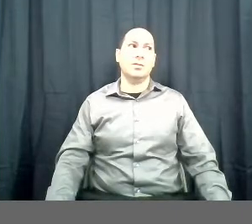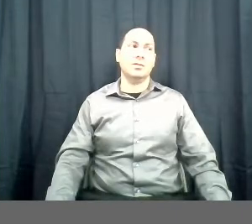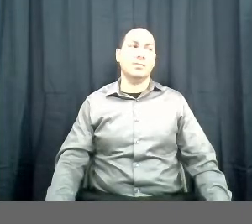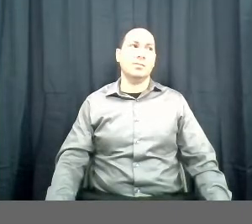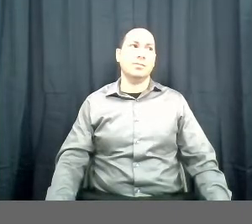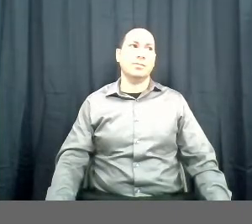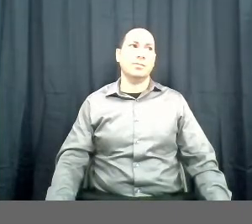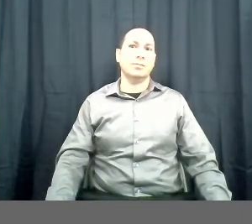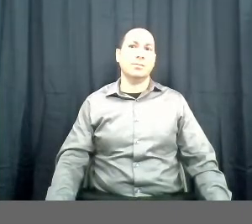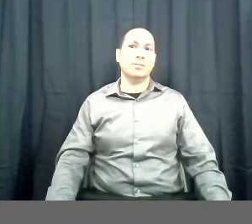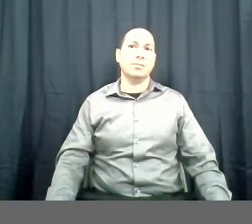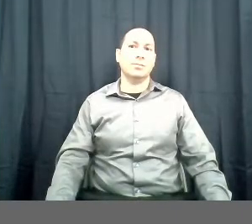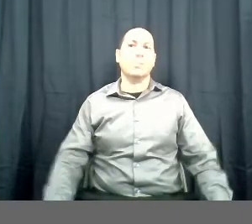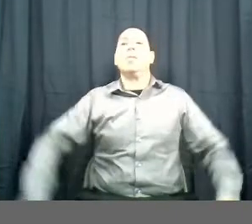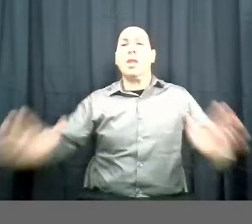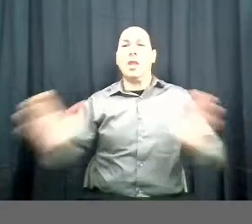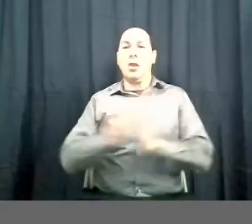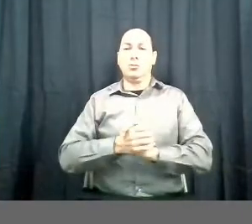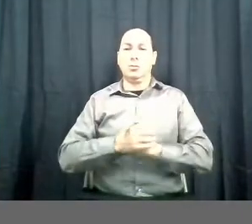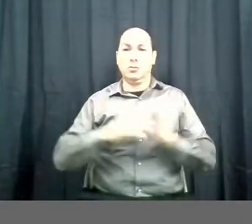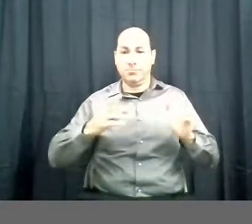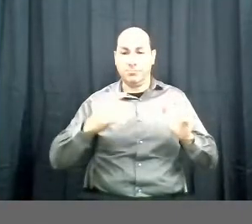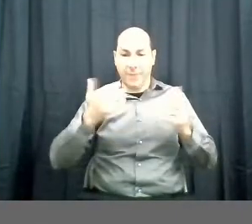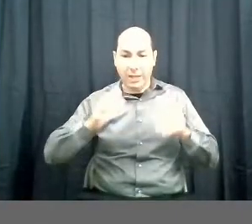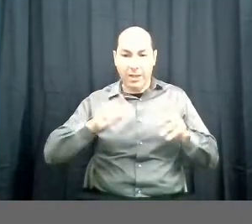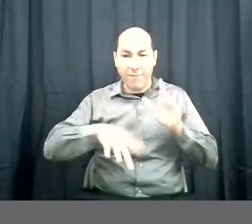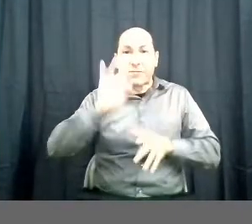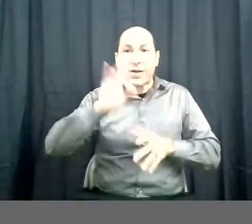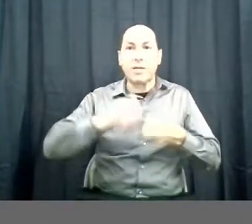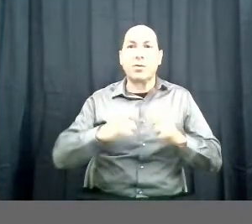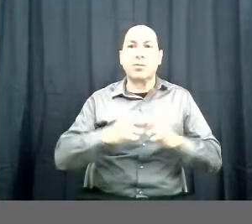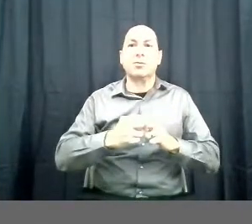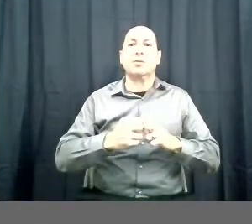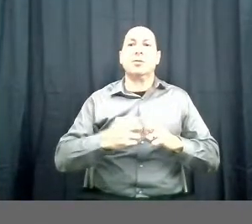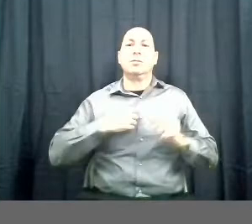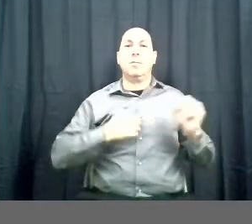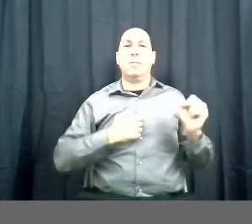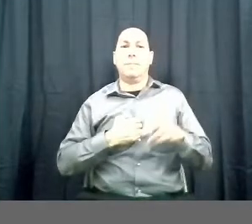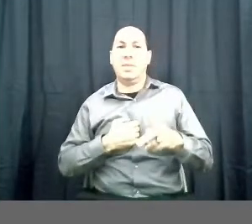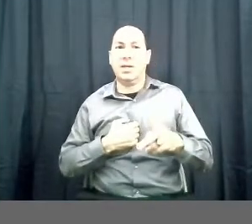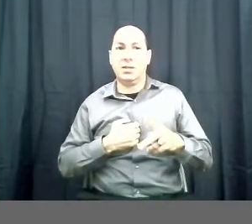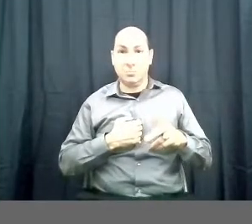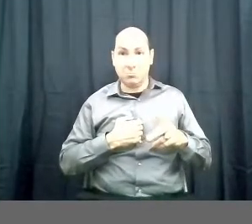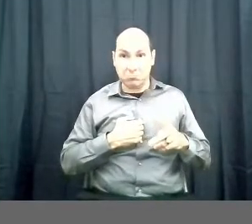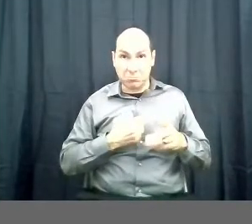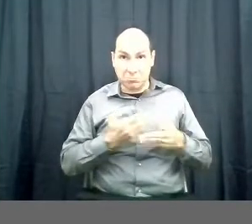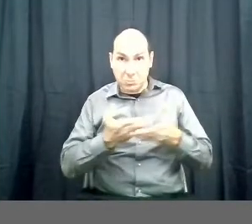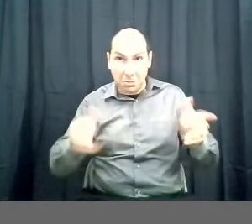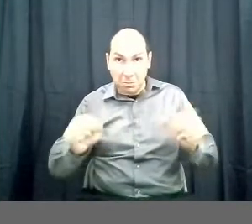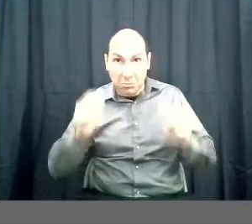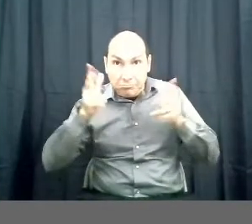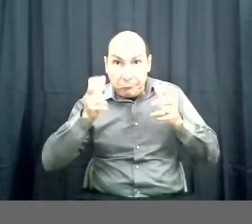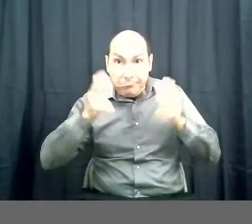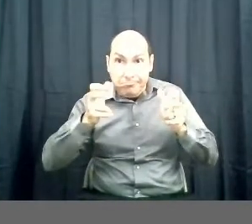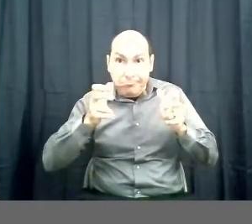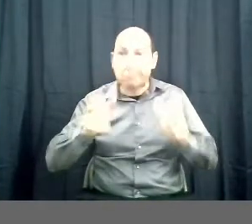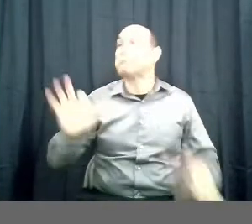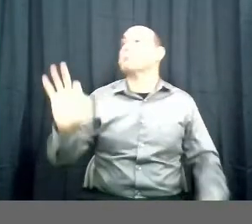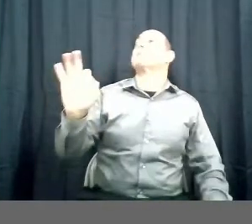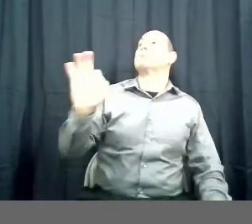Oh wait, I figured it out. I'm sorry. I'm back. Are you guys there? Can you hear me? We can hear you clearly now.